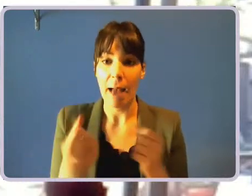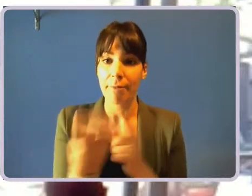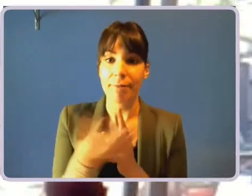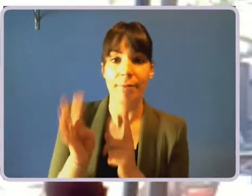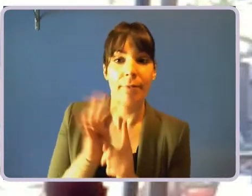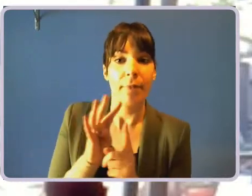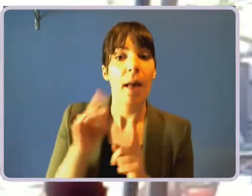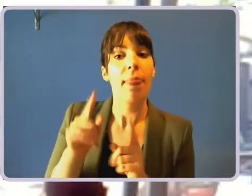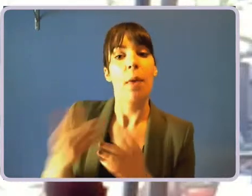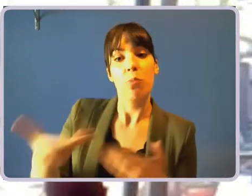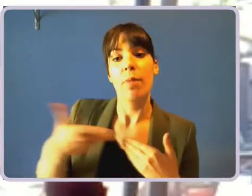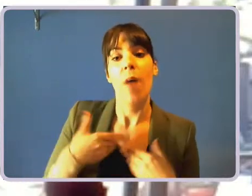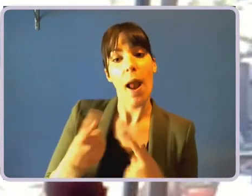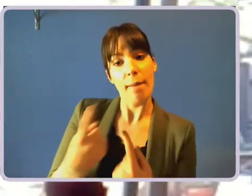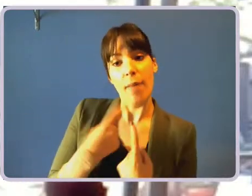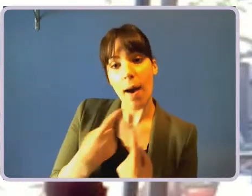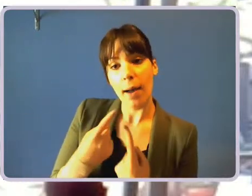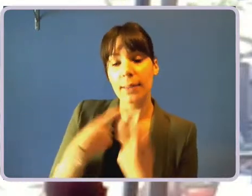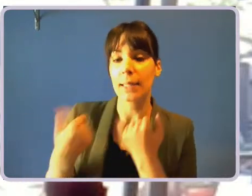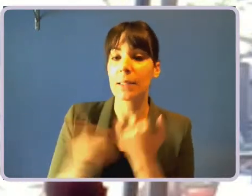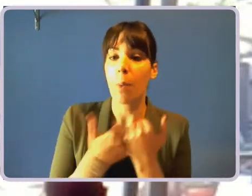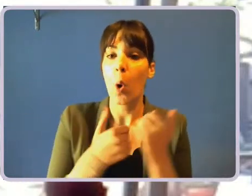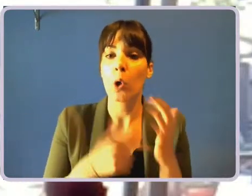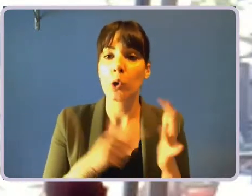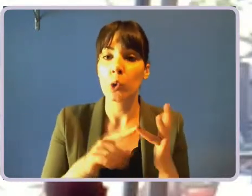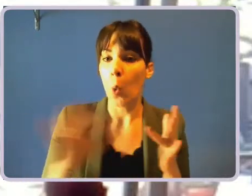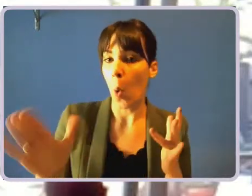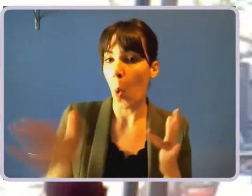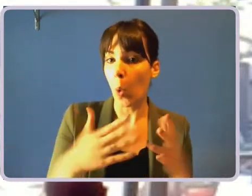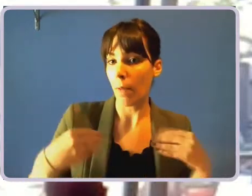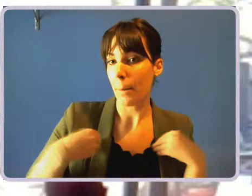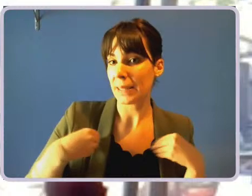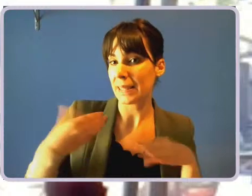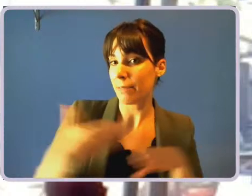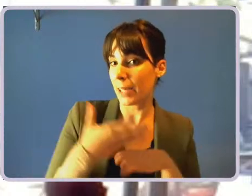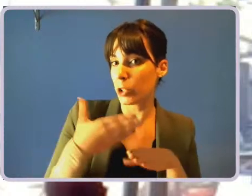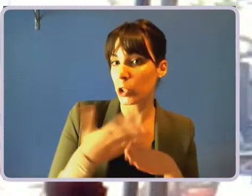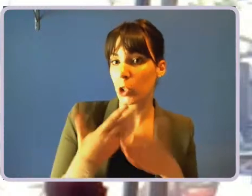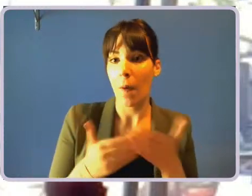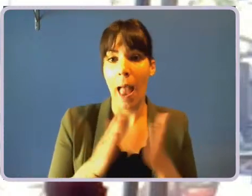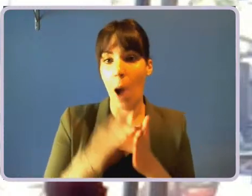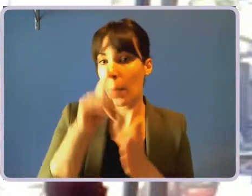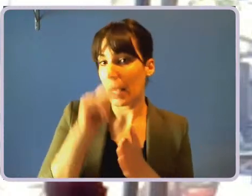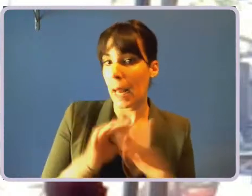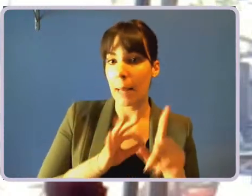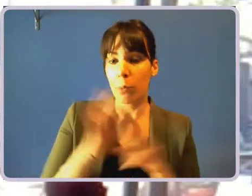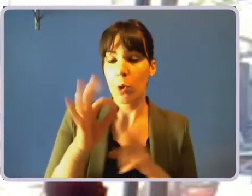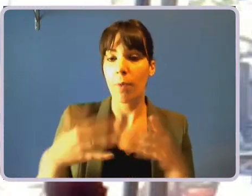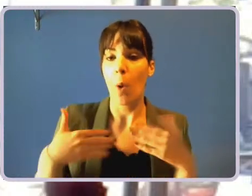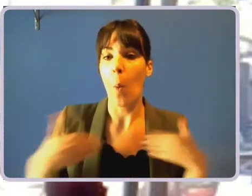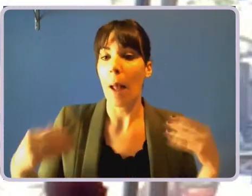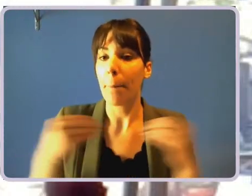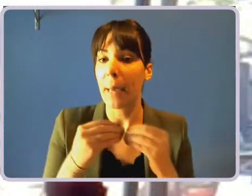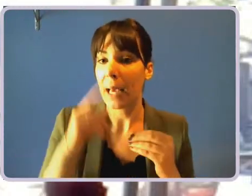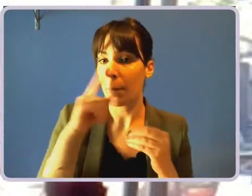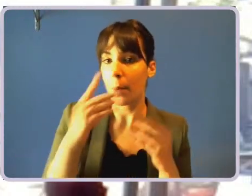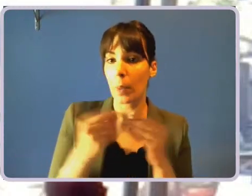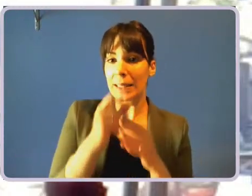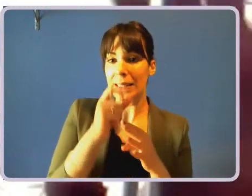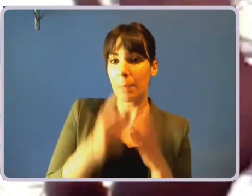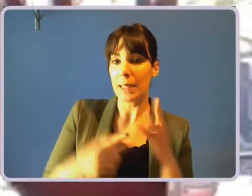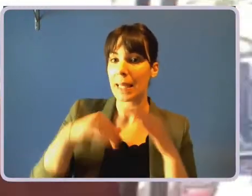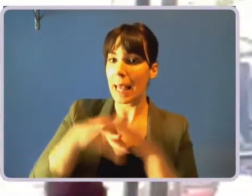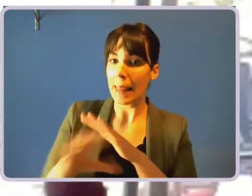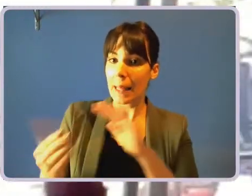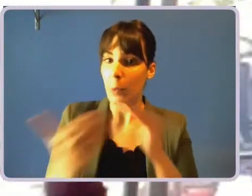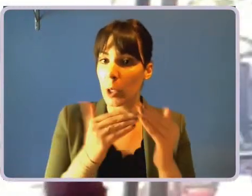advice and support to all our business functions on how we can improve the wellbeing of people with disability in our community, but also their carers, and that could be